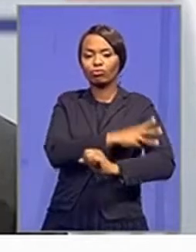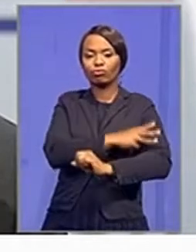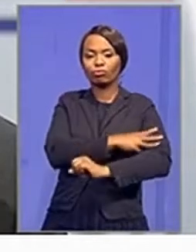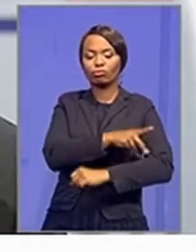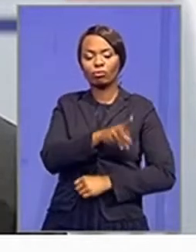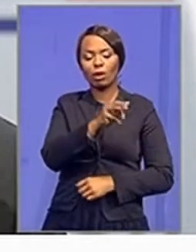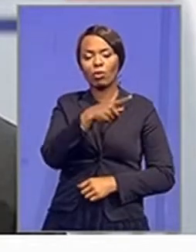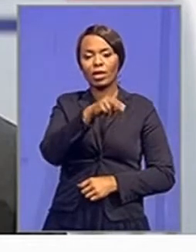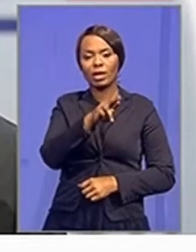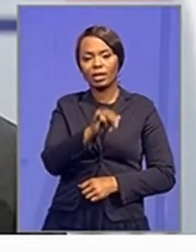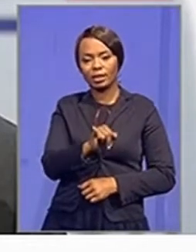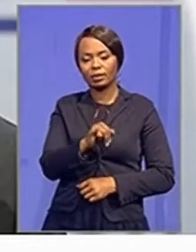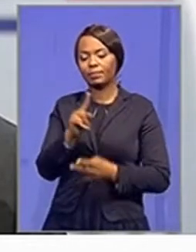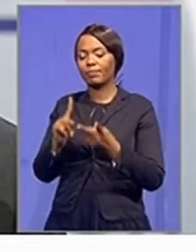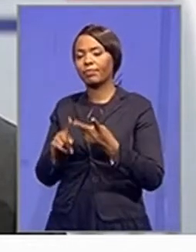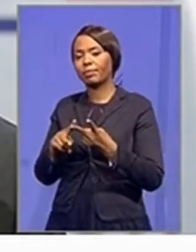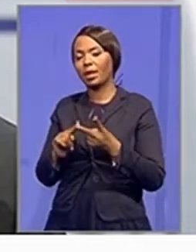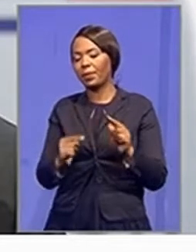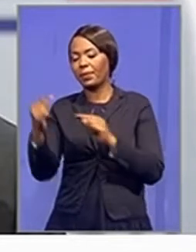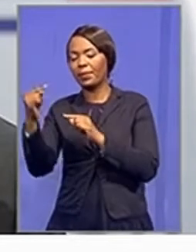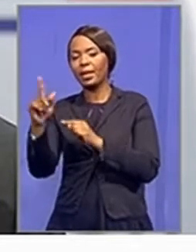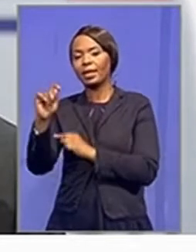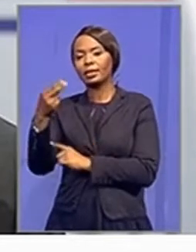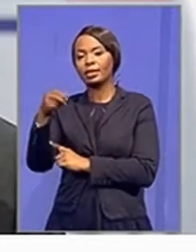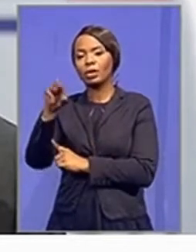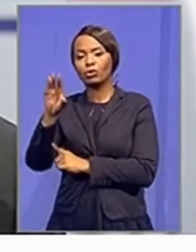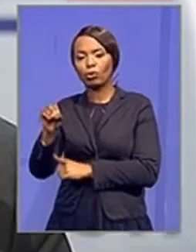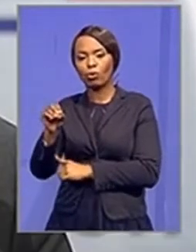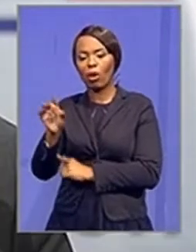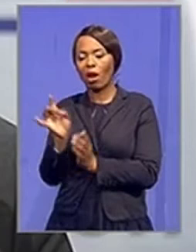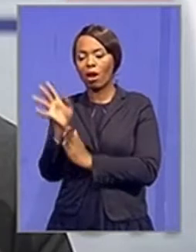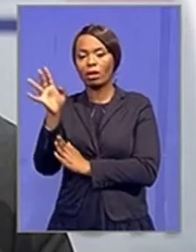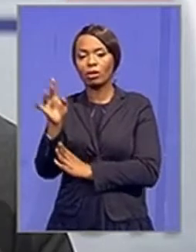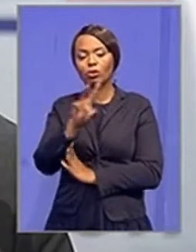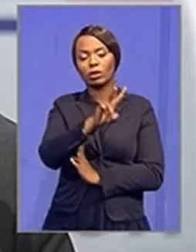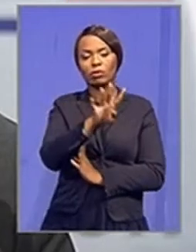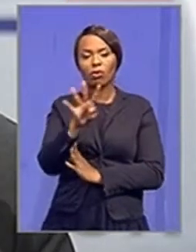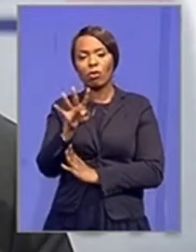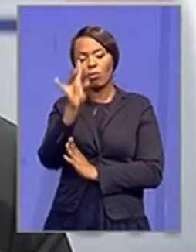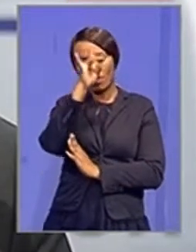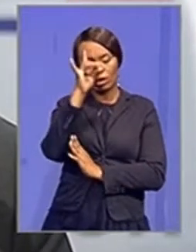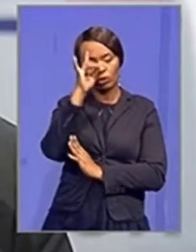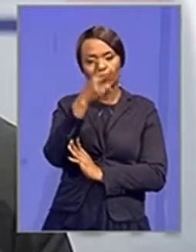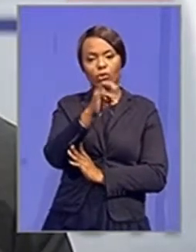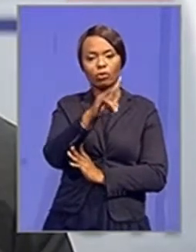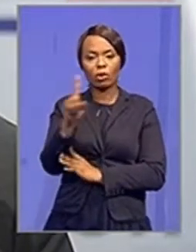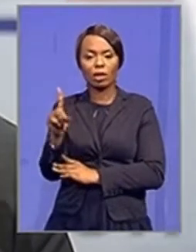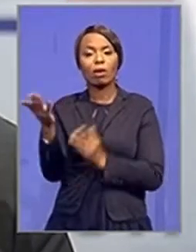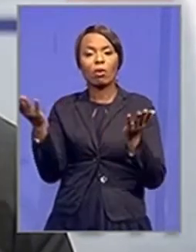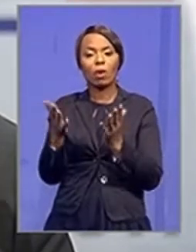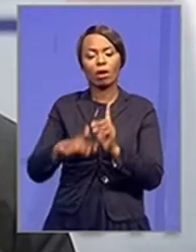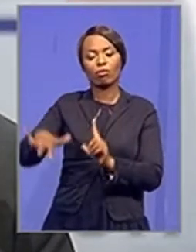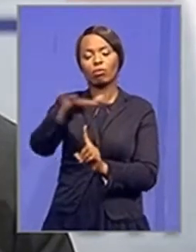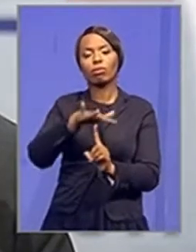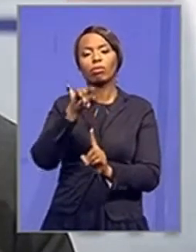against Mr. Thando Mahlangu on the 24th of March 2021 at Boulders